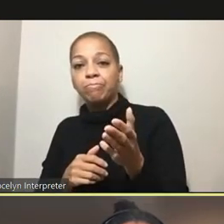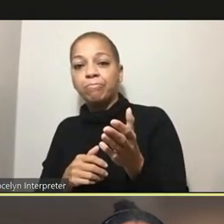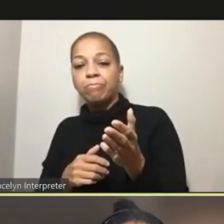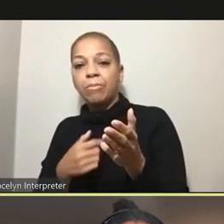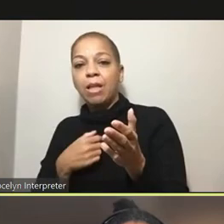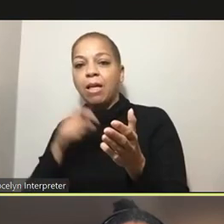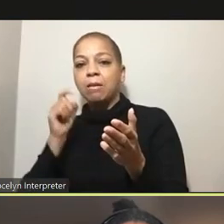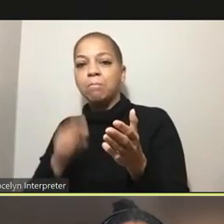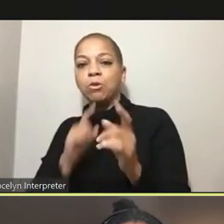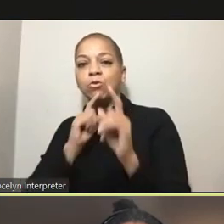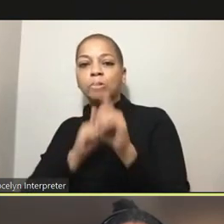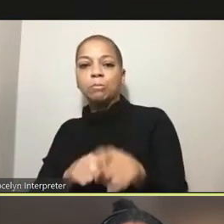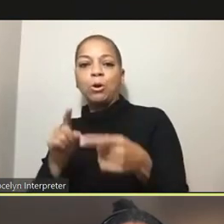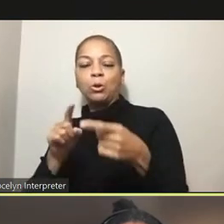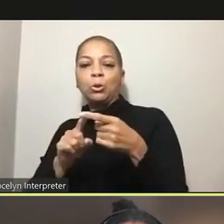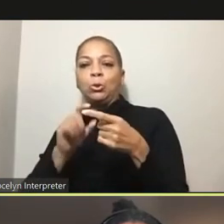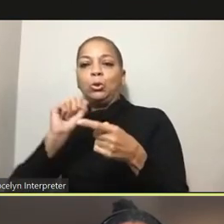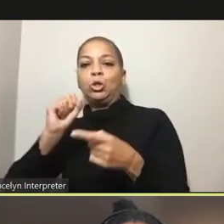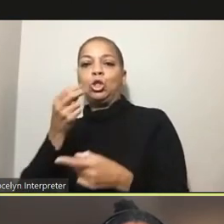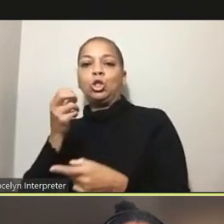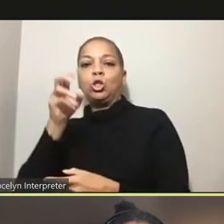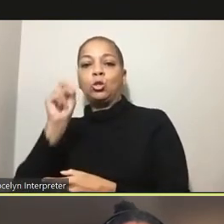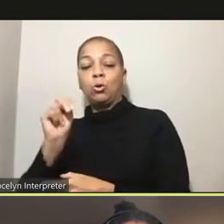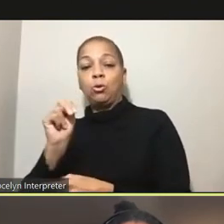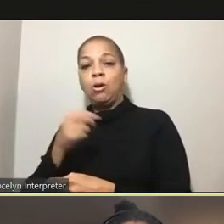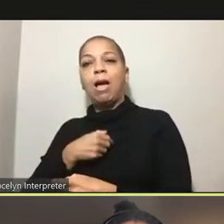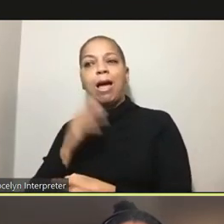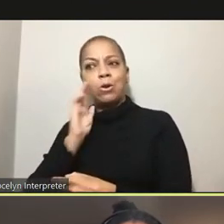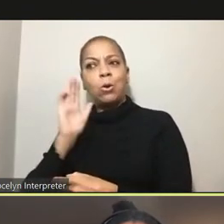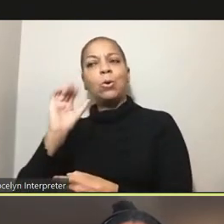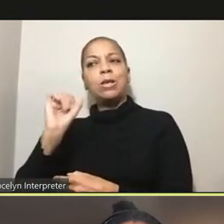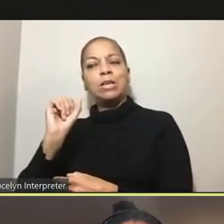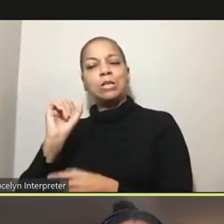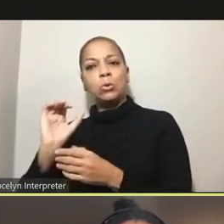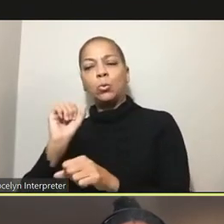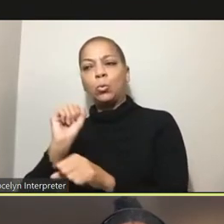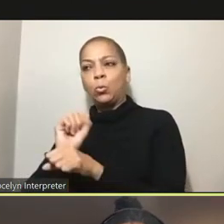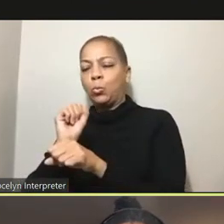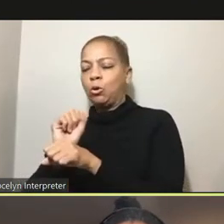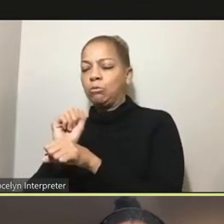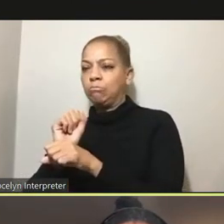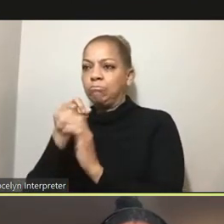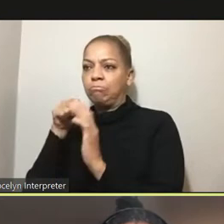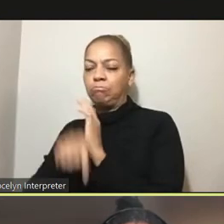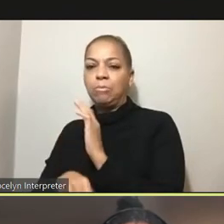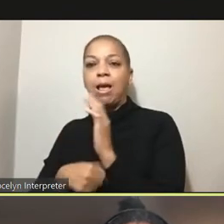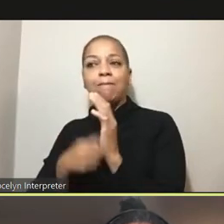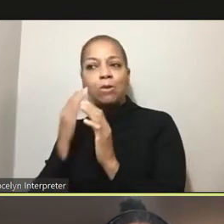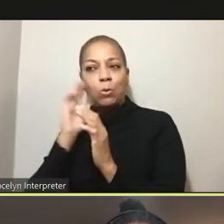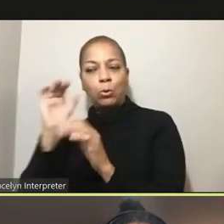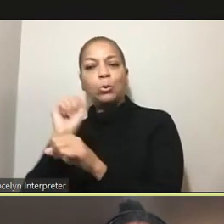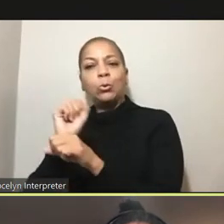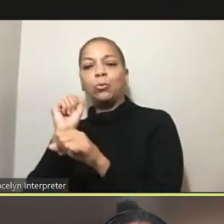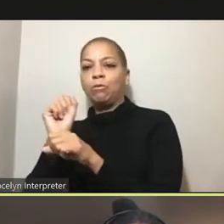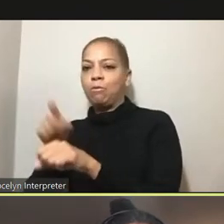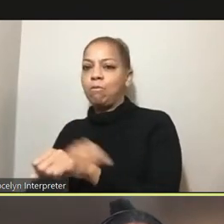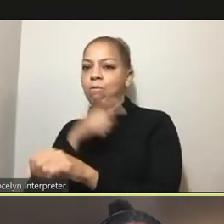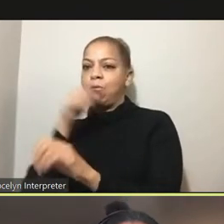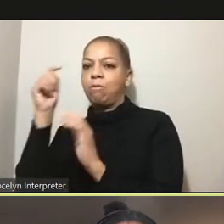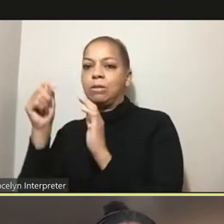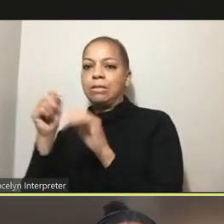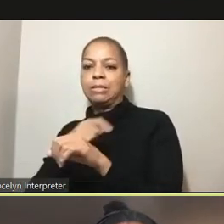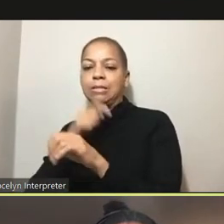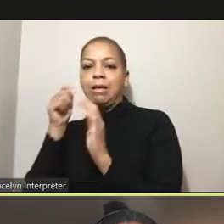respond to Shaun and say, I mean, I know Shaun's work very intimately and I've known it for a really long time. But I am